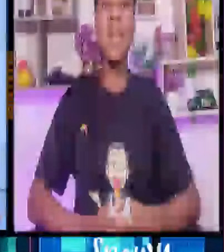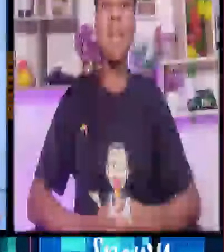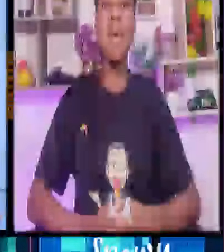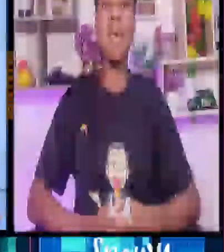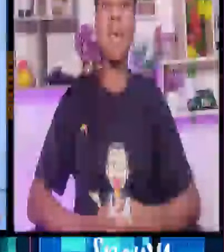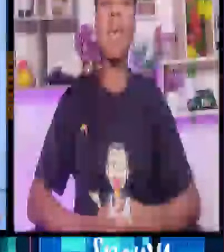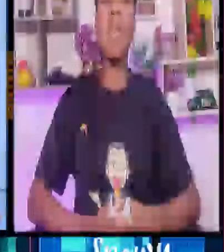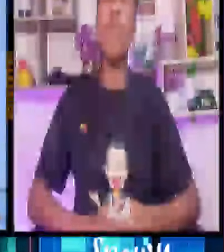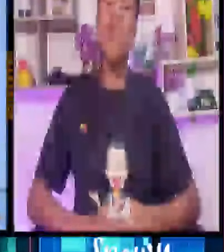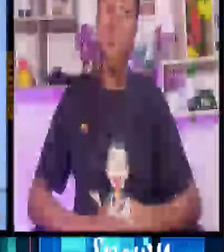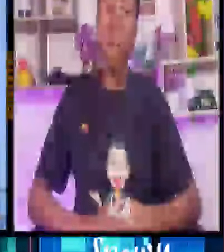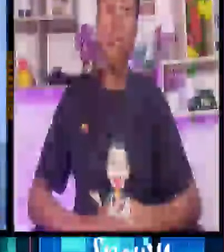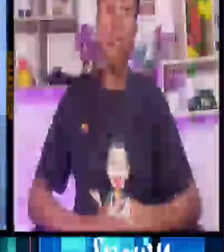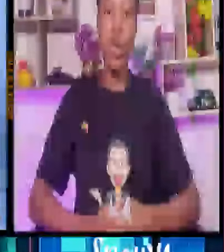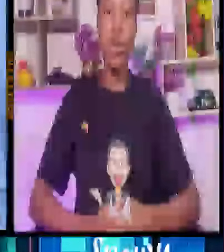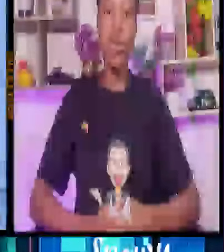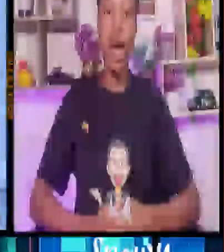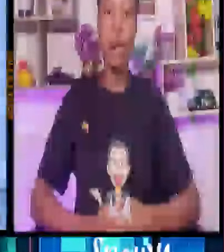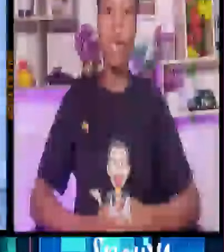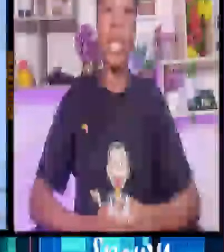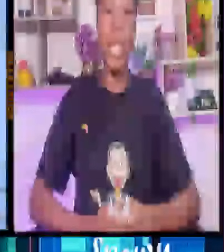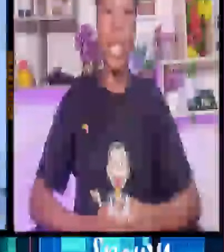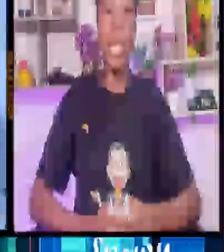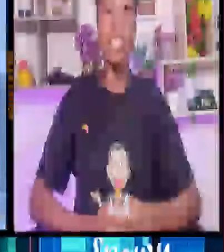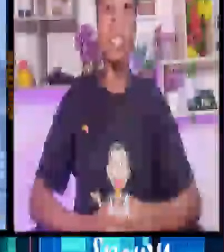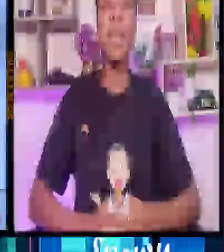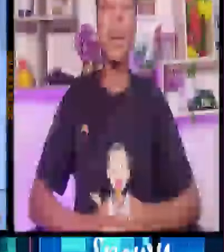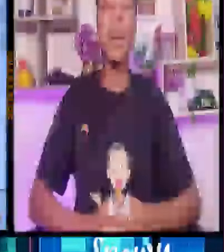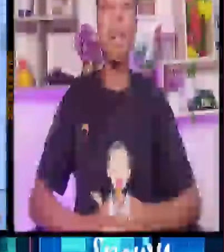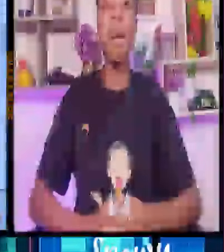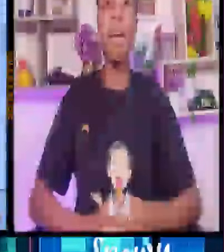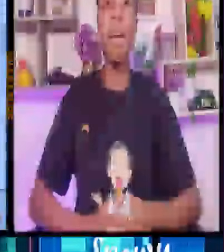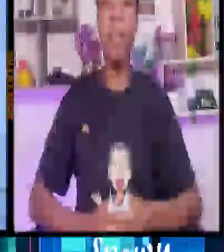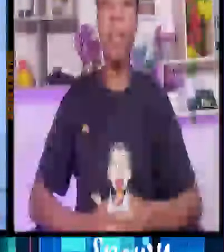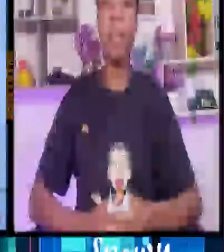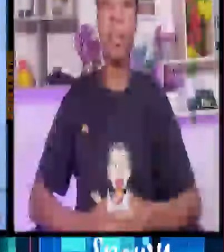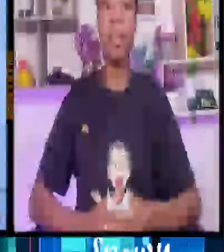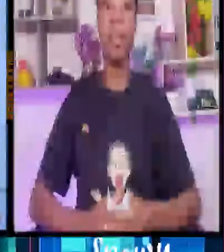notification bell no for more news updates see ade akamo